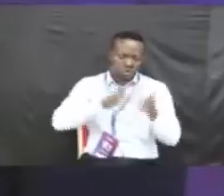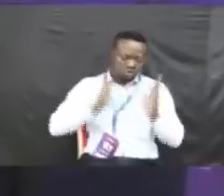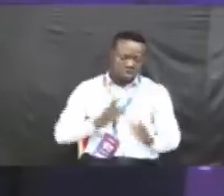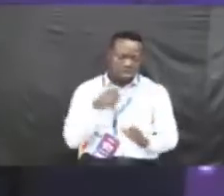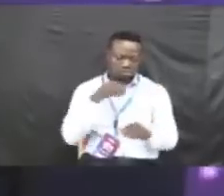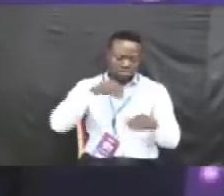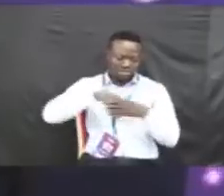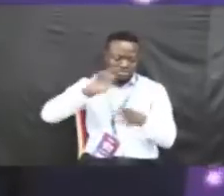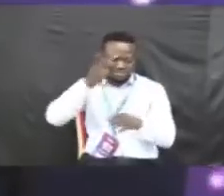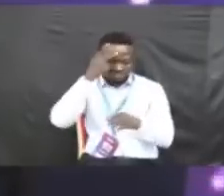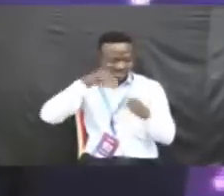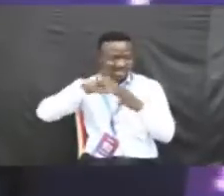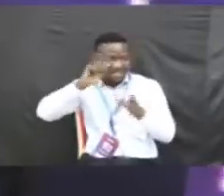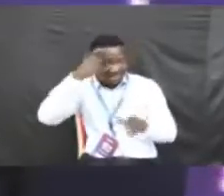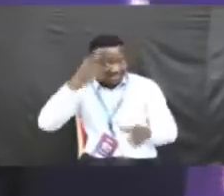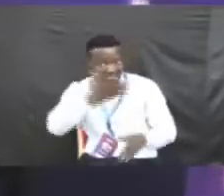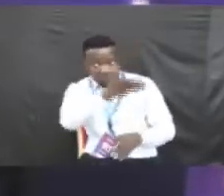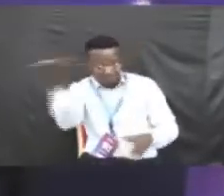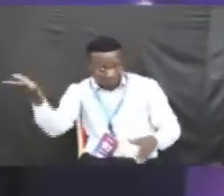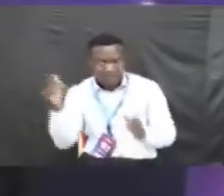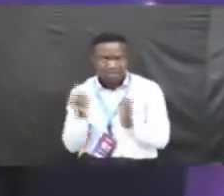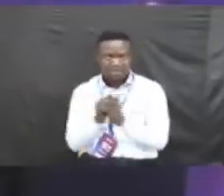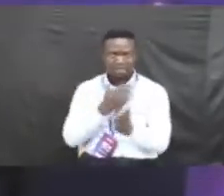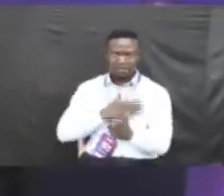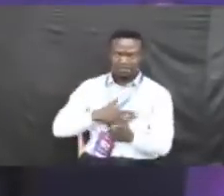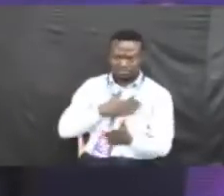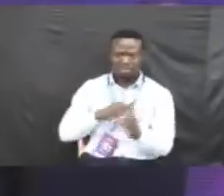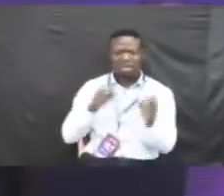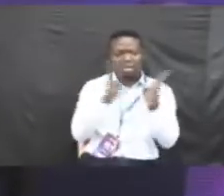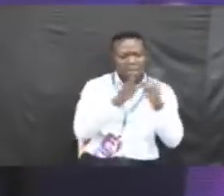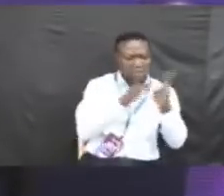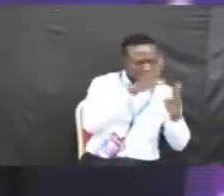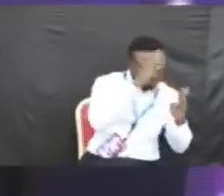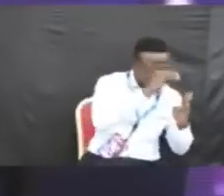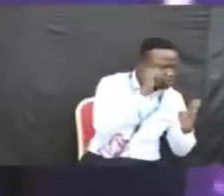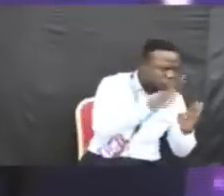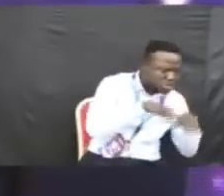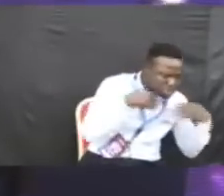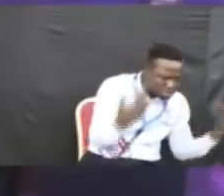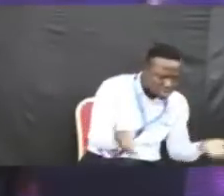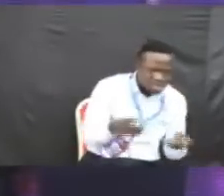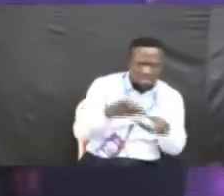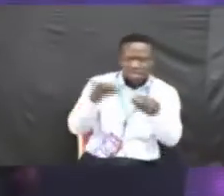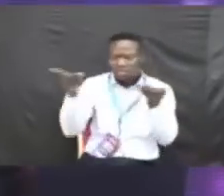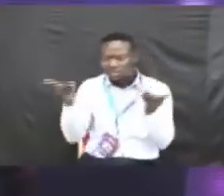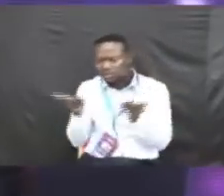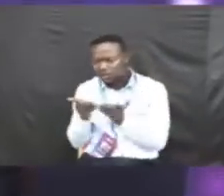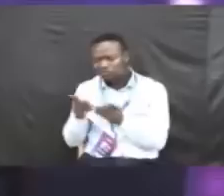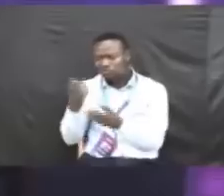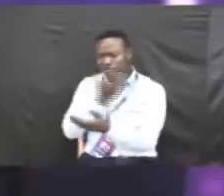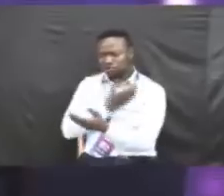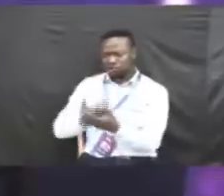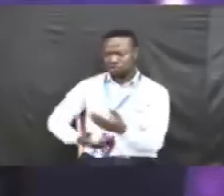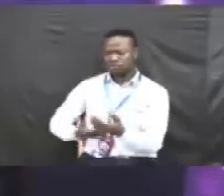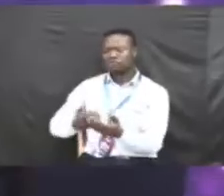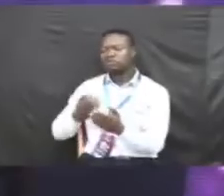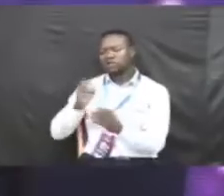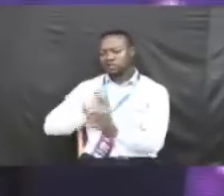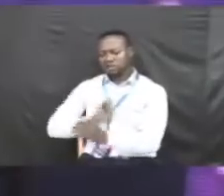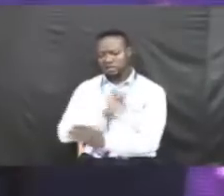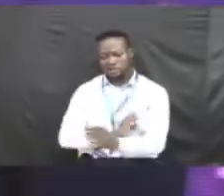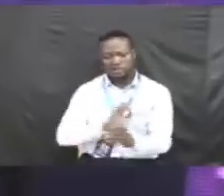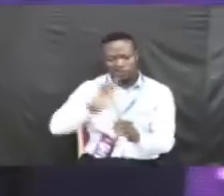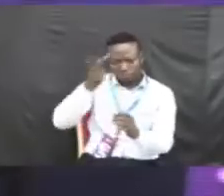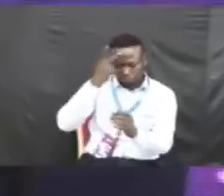into politics and governance that is assembly men, women, district chief executives, political